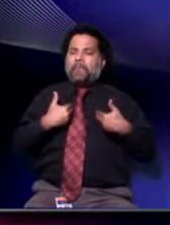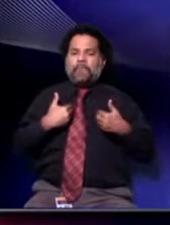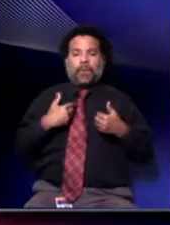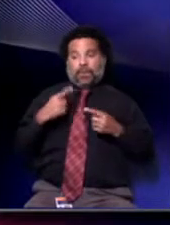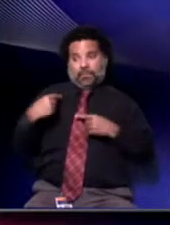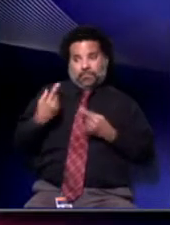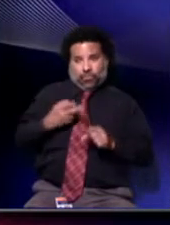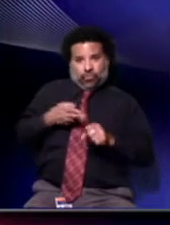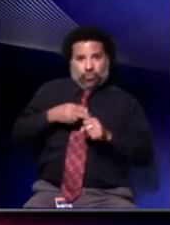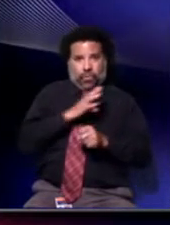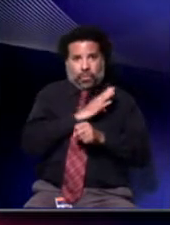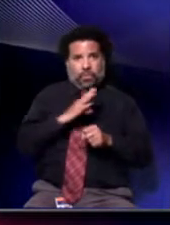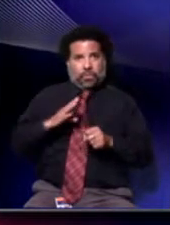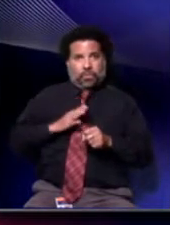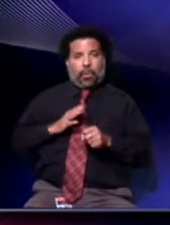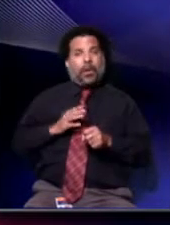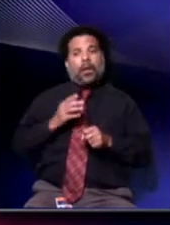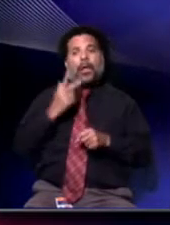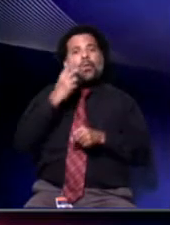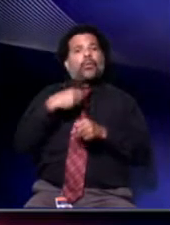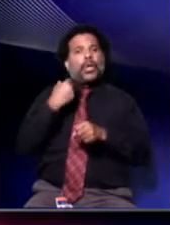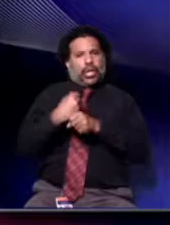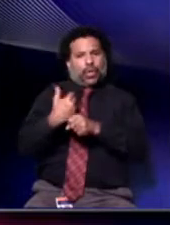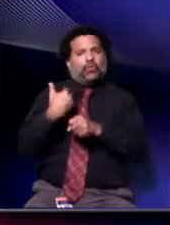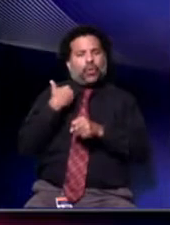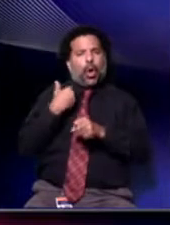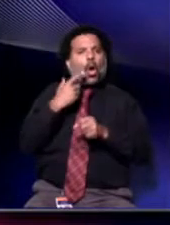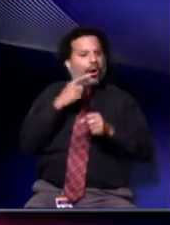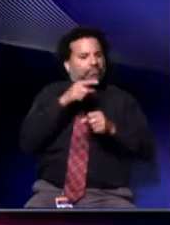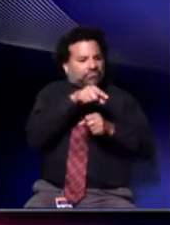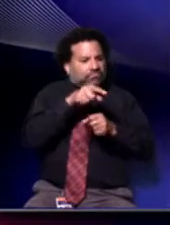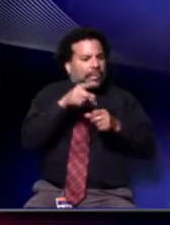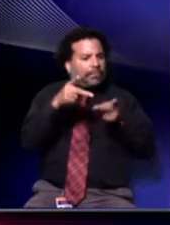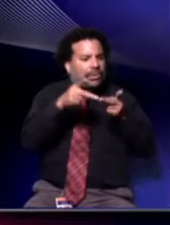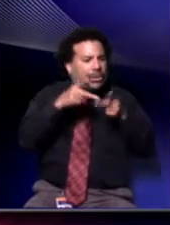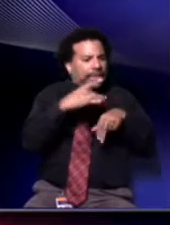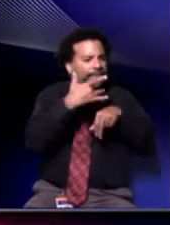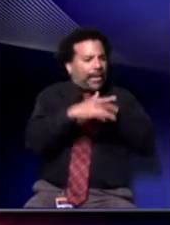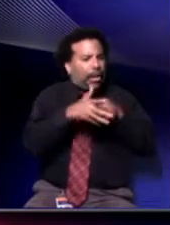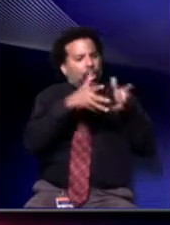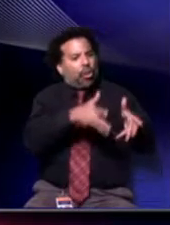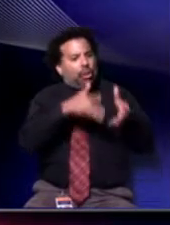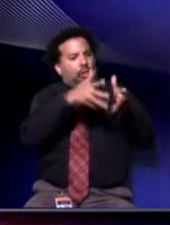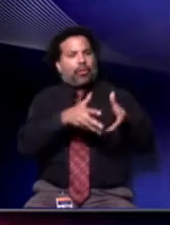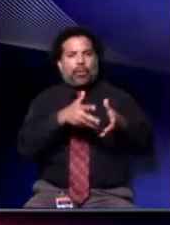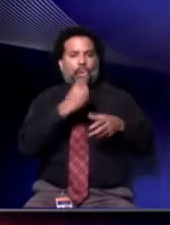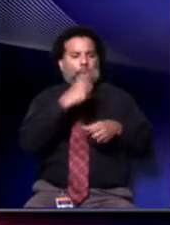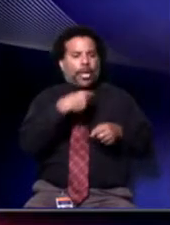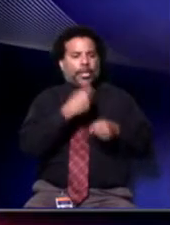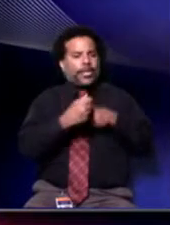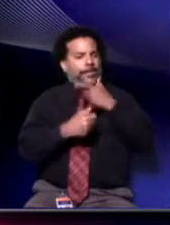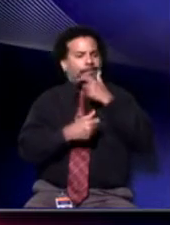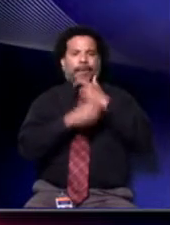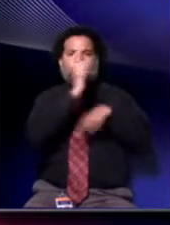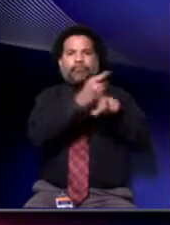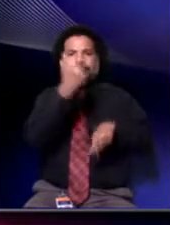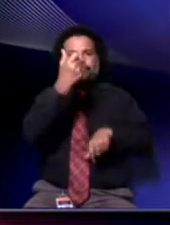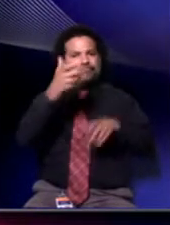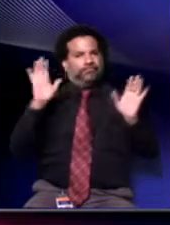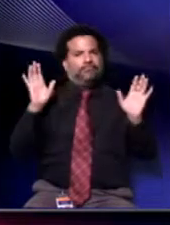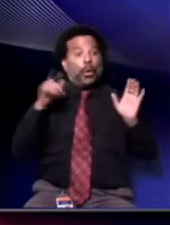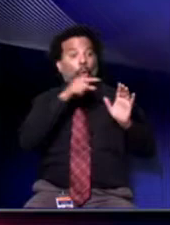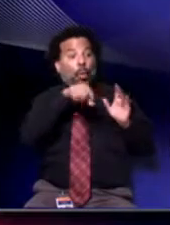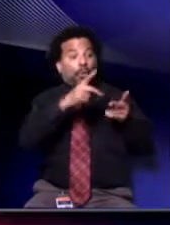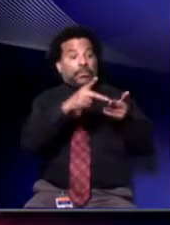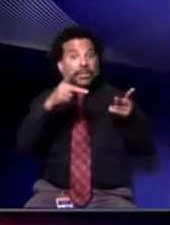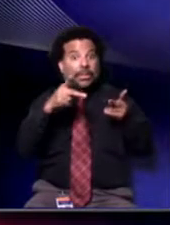last 3 years, we've eliminated a number of vacant positions. We said if it hadn't been filled in a year, you don't need it. And we've done that. So what we have now is those